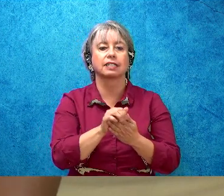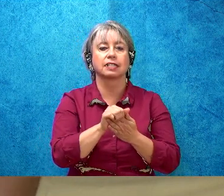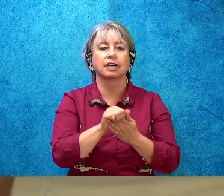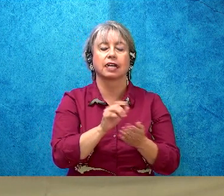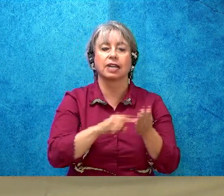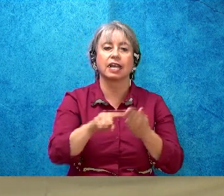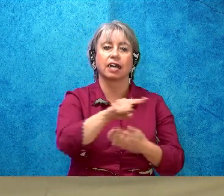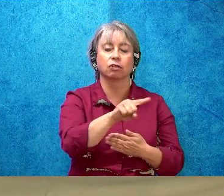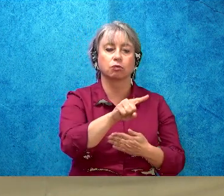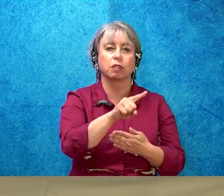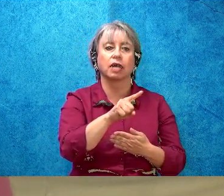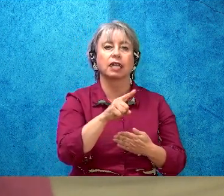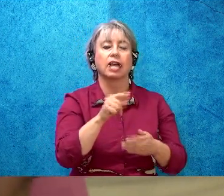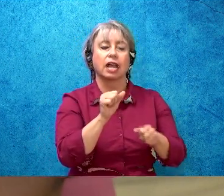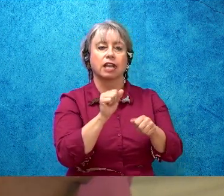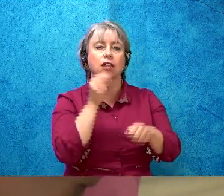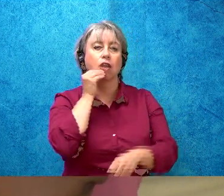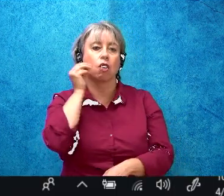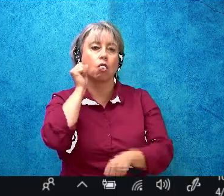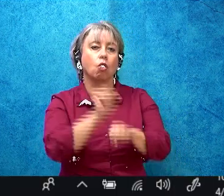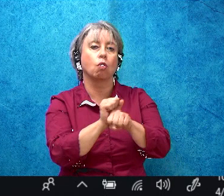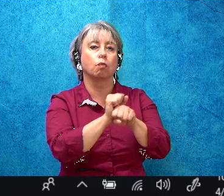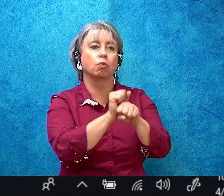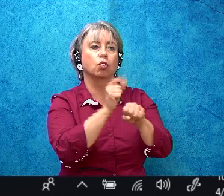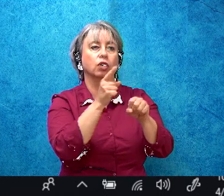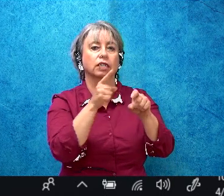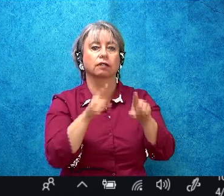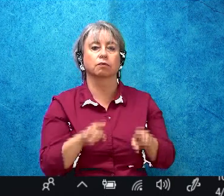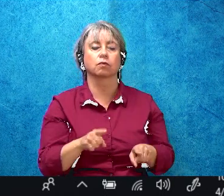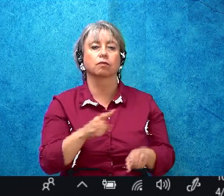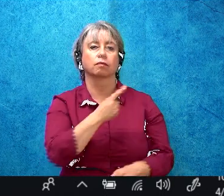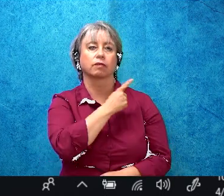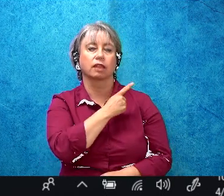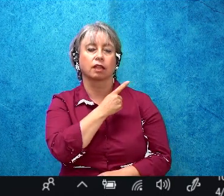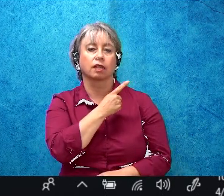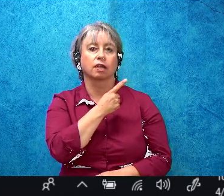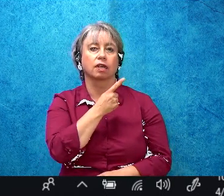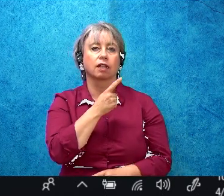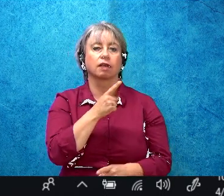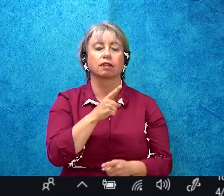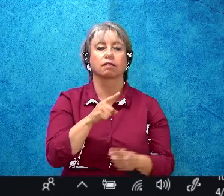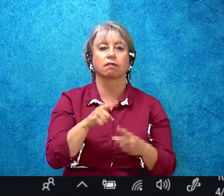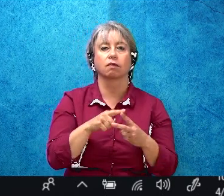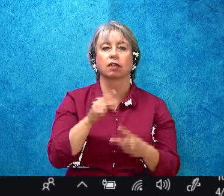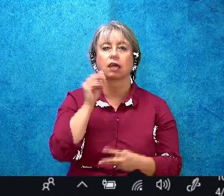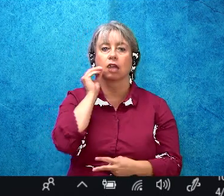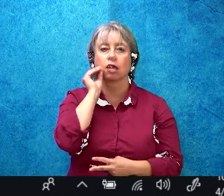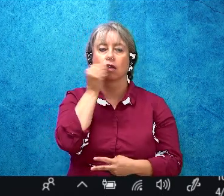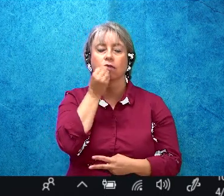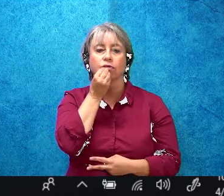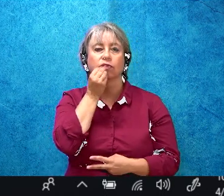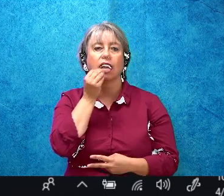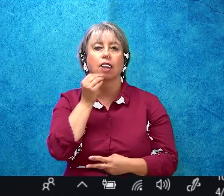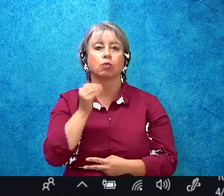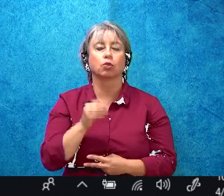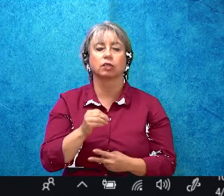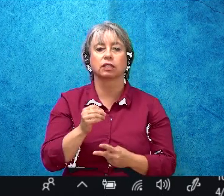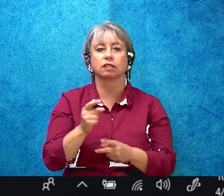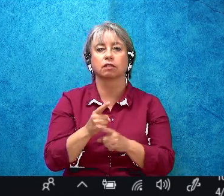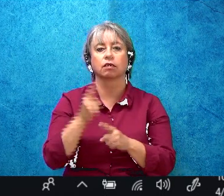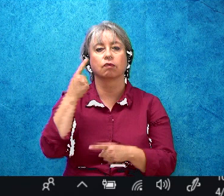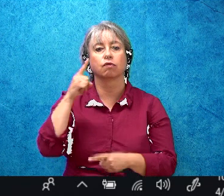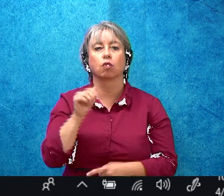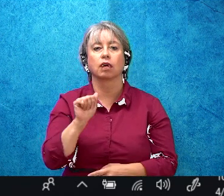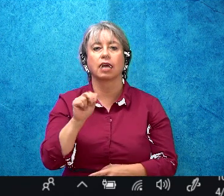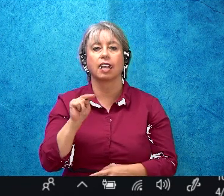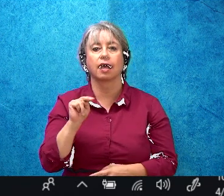the assignments that you guys are going to be needing for this week. So you need to complete Flowers for Algernon if you're in the packet, questions 1 through 4. And that's going to be your